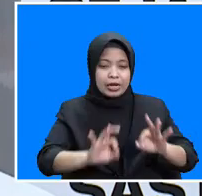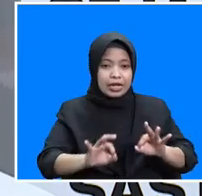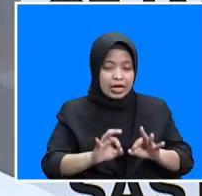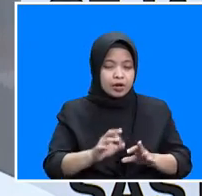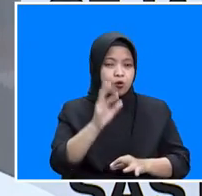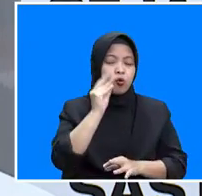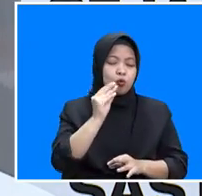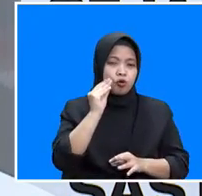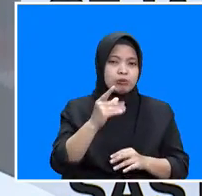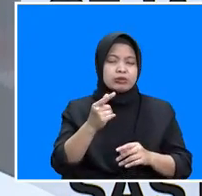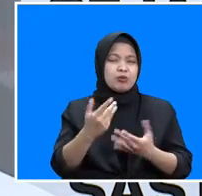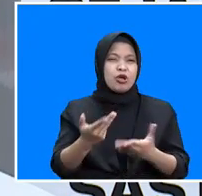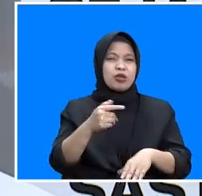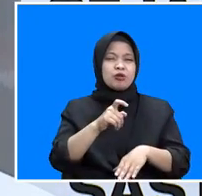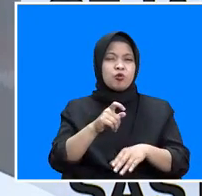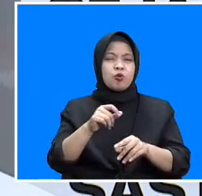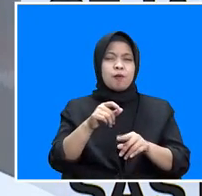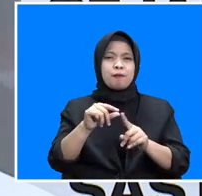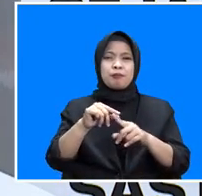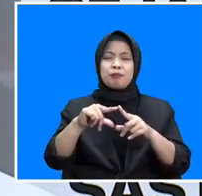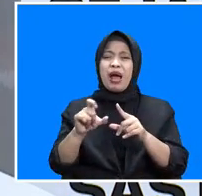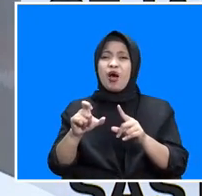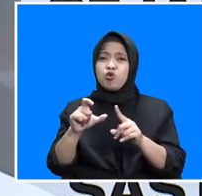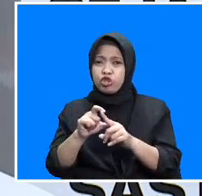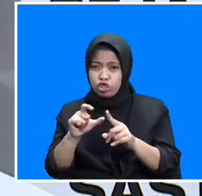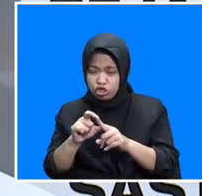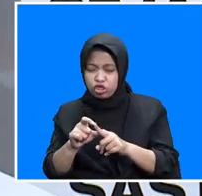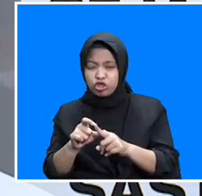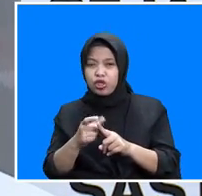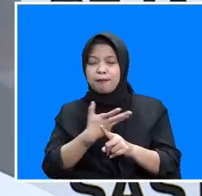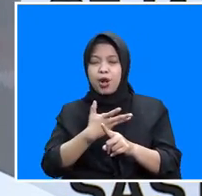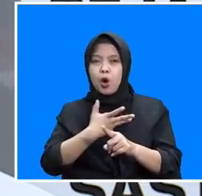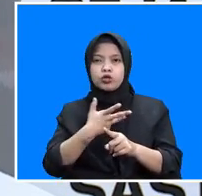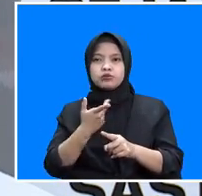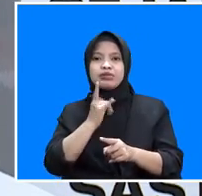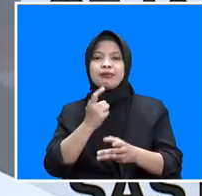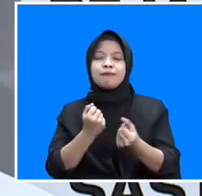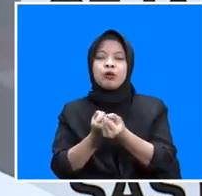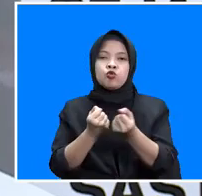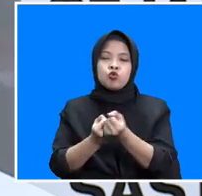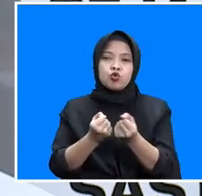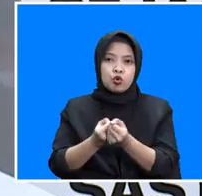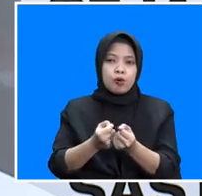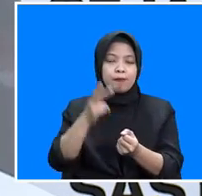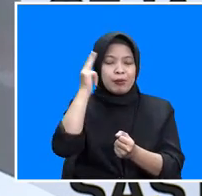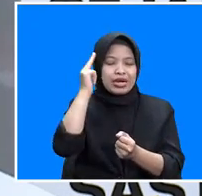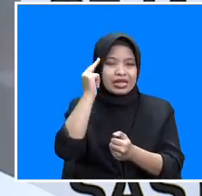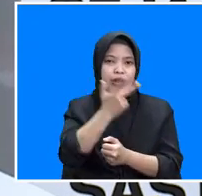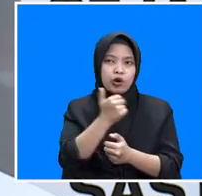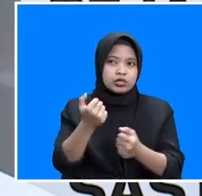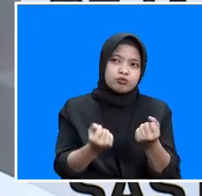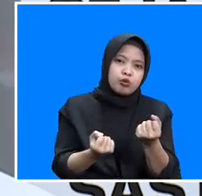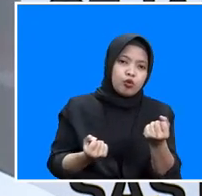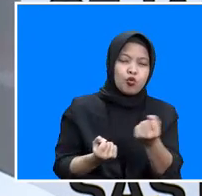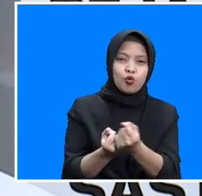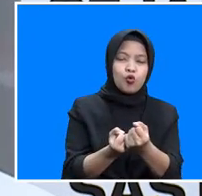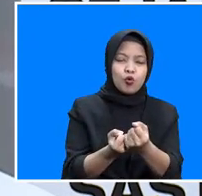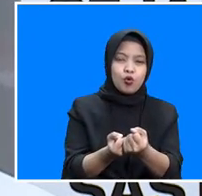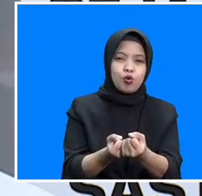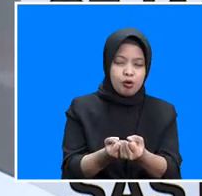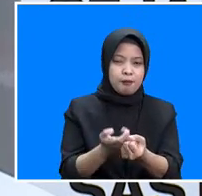development. In fact, we are supporting the government of Indonesia's